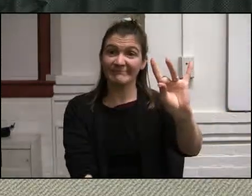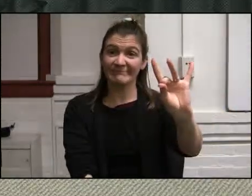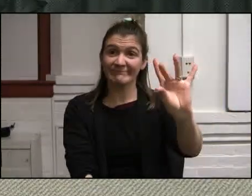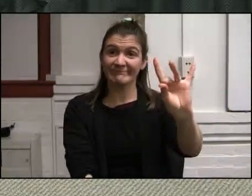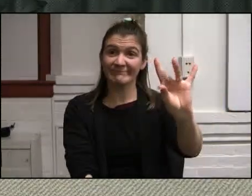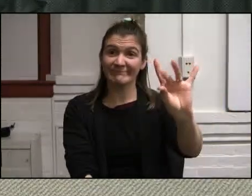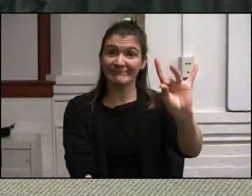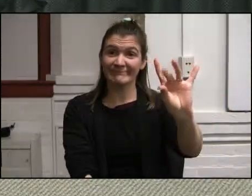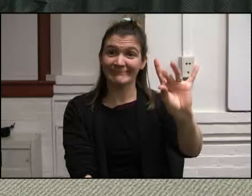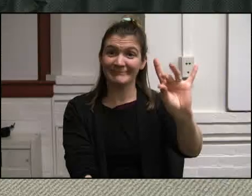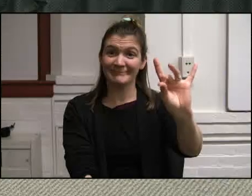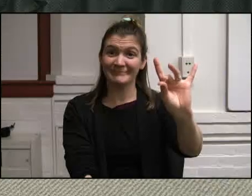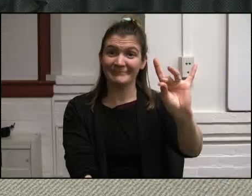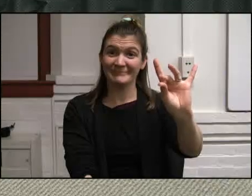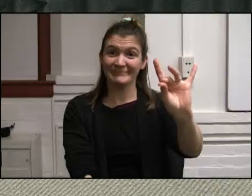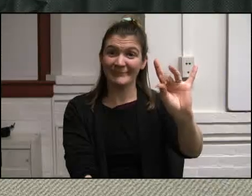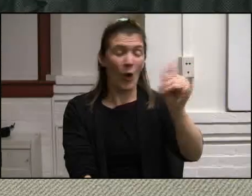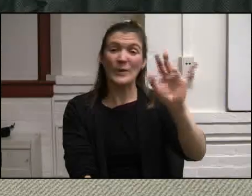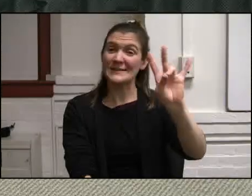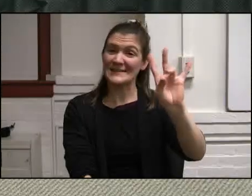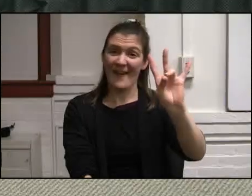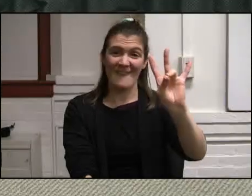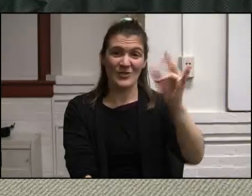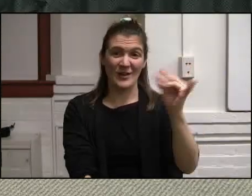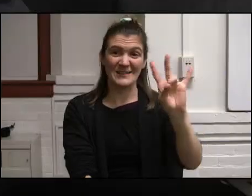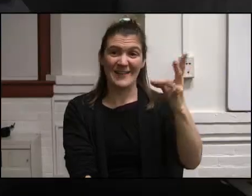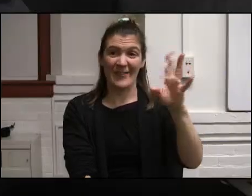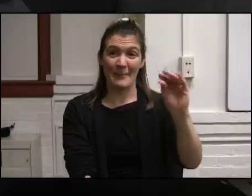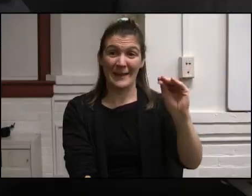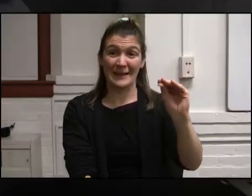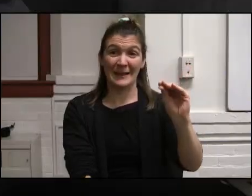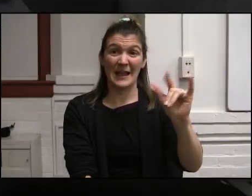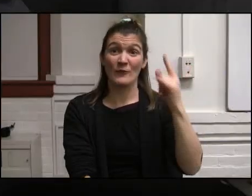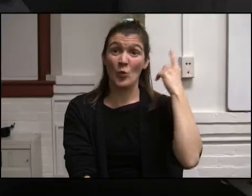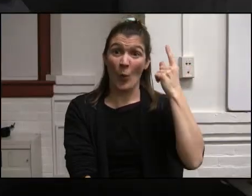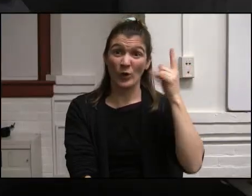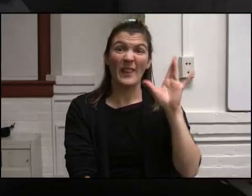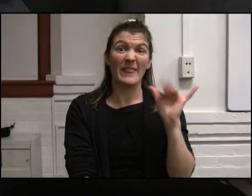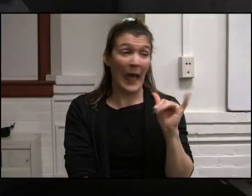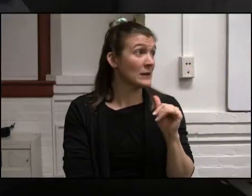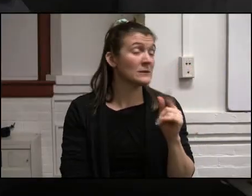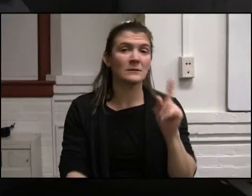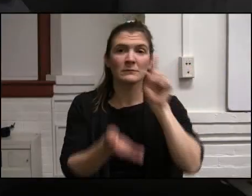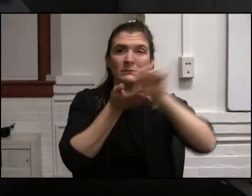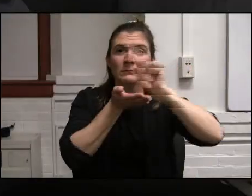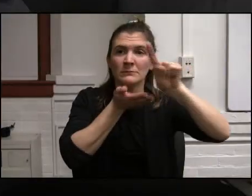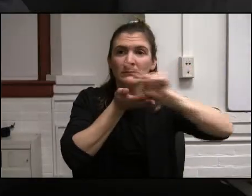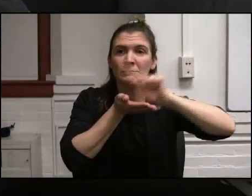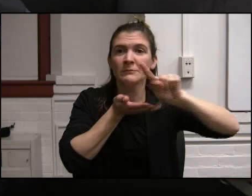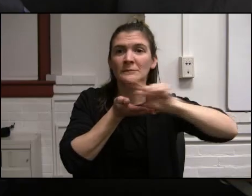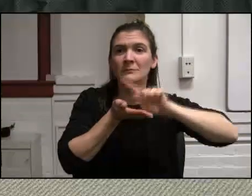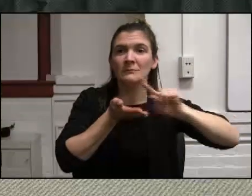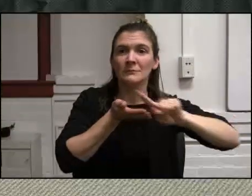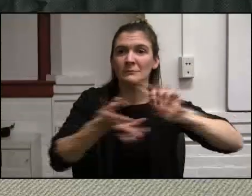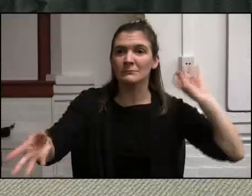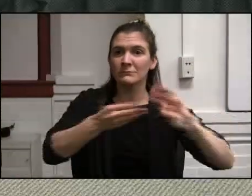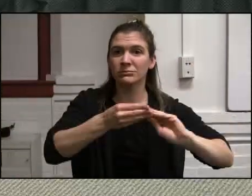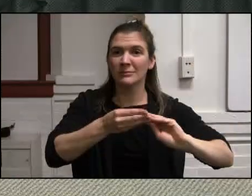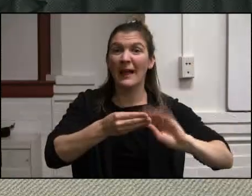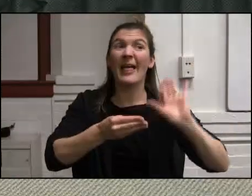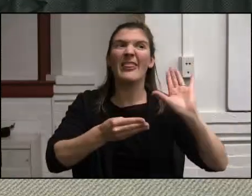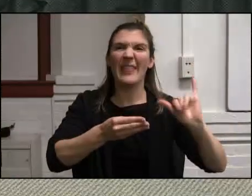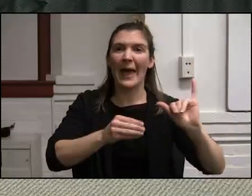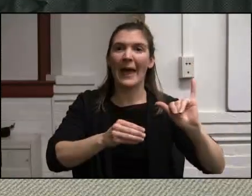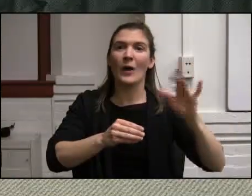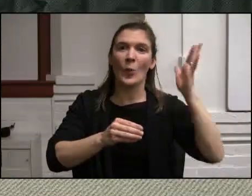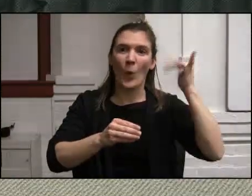8 in a 2, row. 3, 4, 5, 6. We're on 7 right now. And if anybody's wondering, that's probably was one of the factors influencing